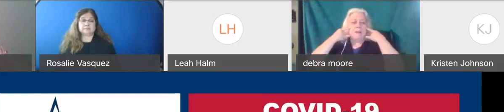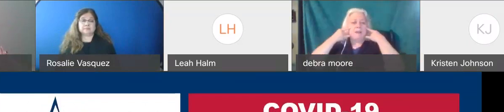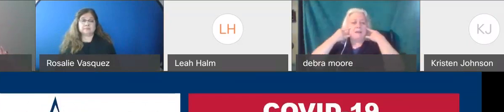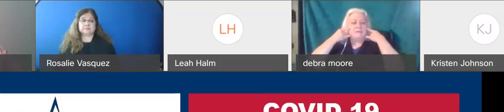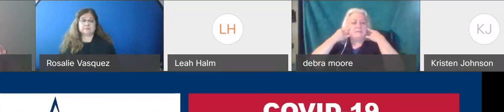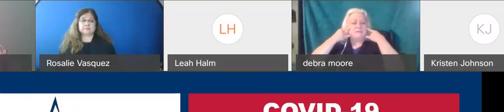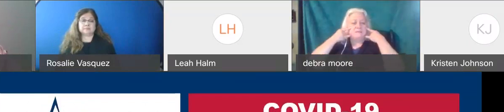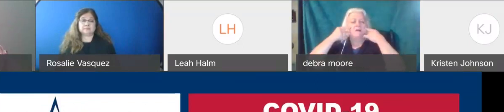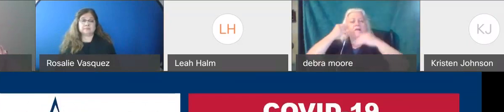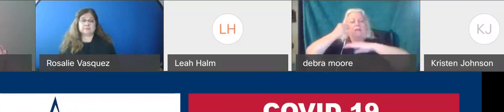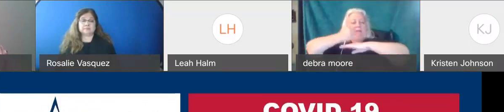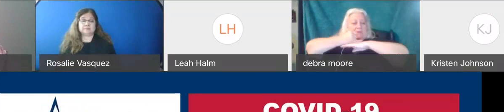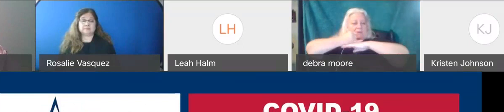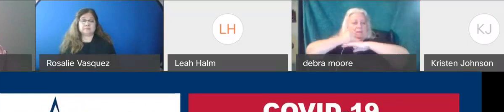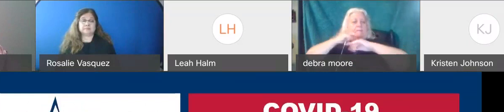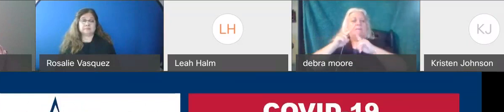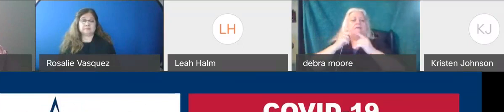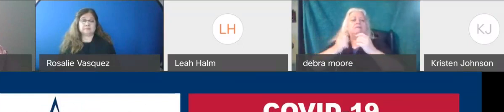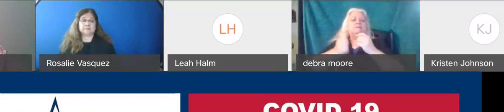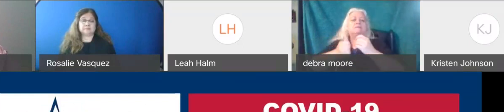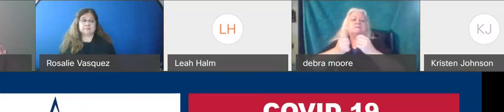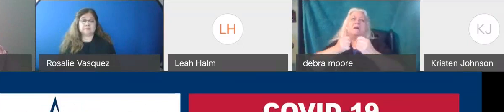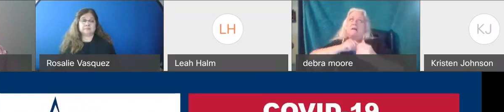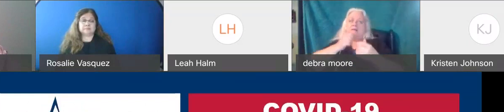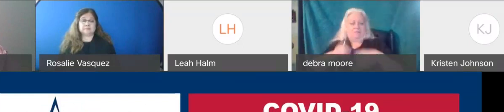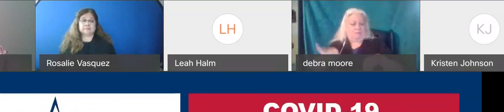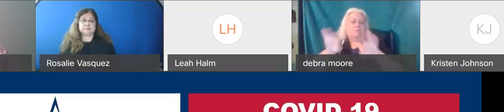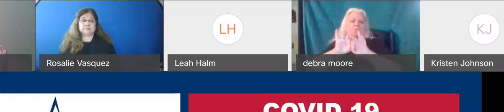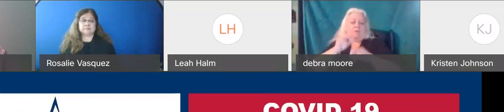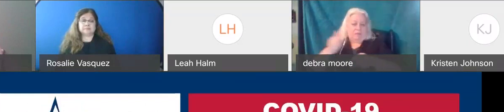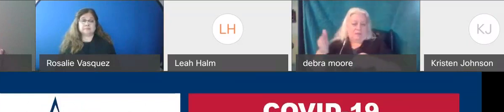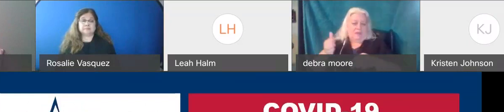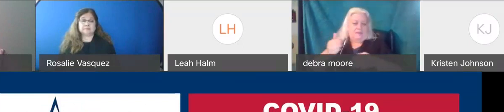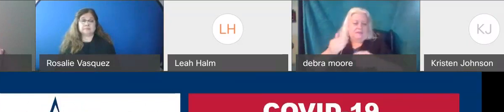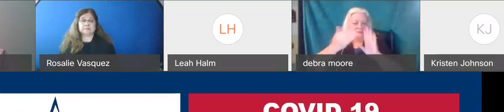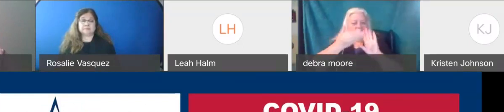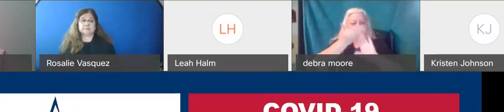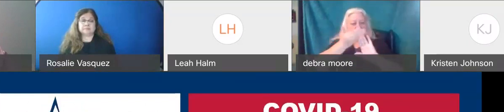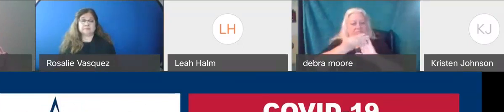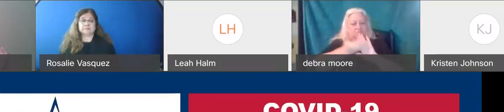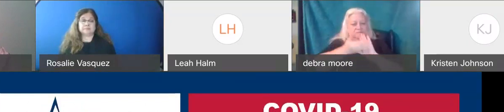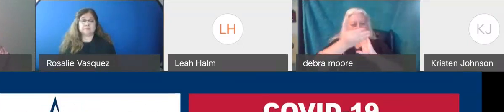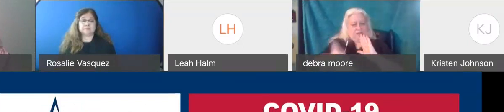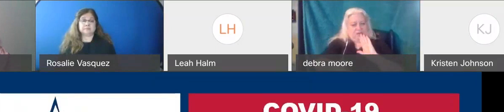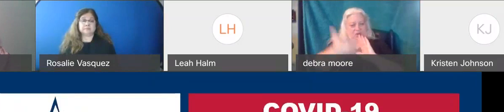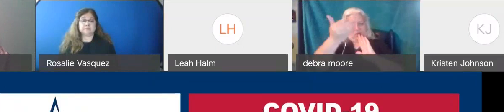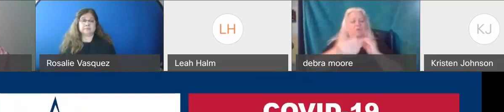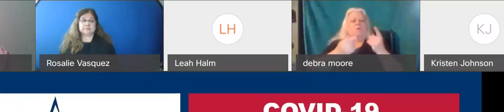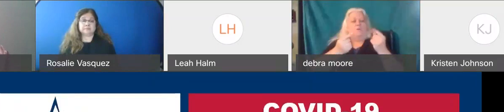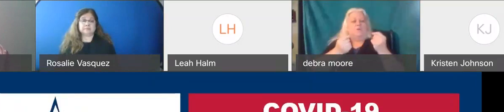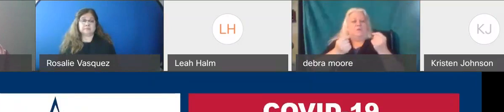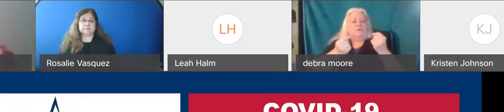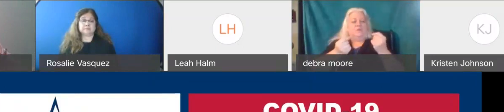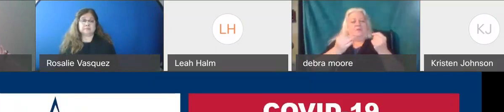doing on campus, but there's other important ways listed on the slide, which is kind of the same with what to do if you're